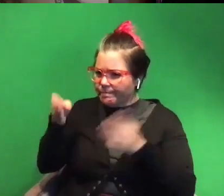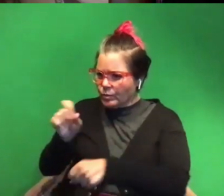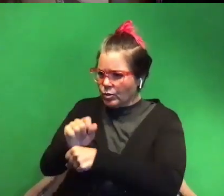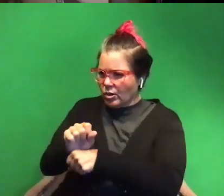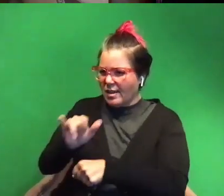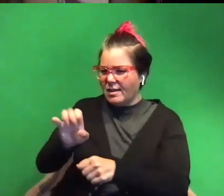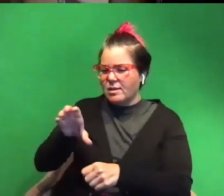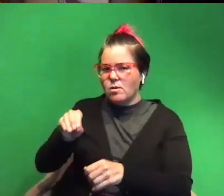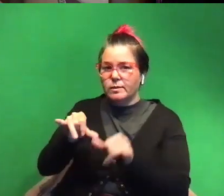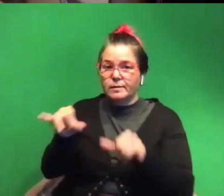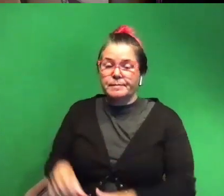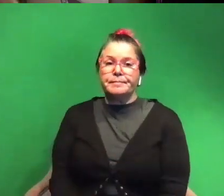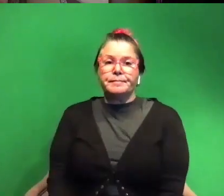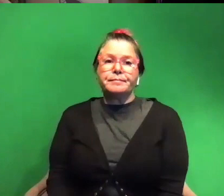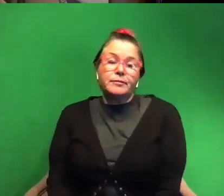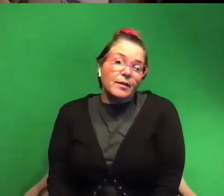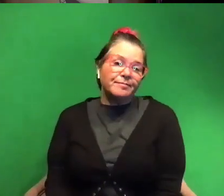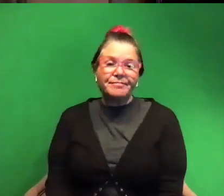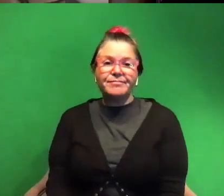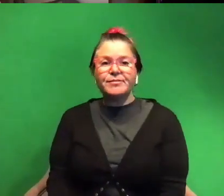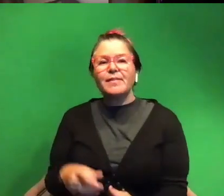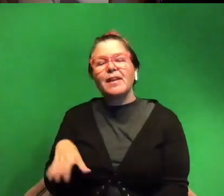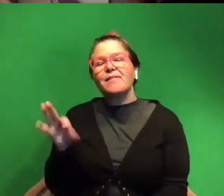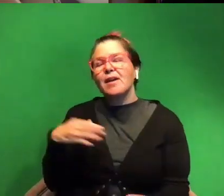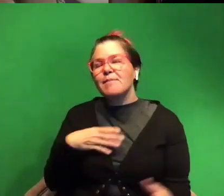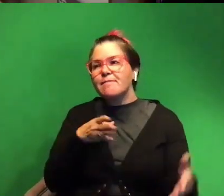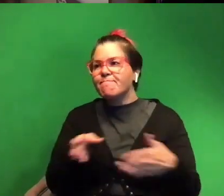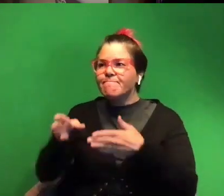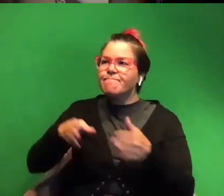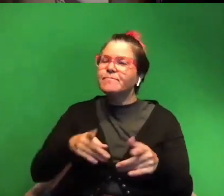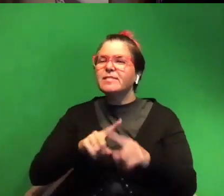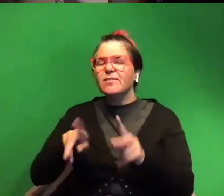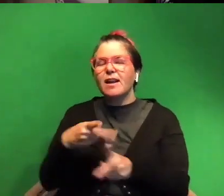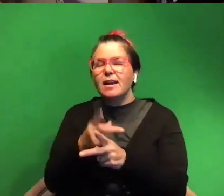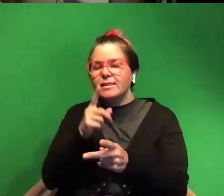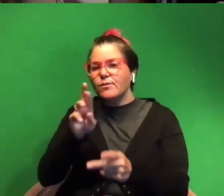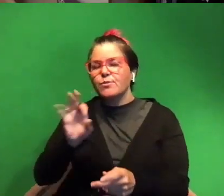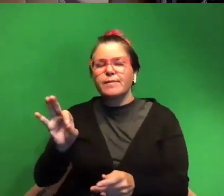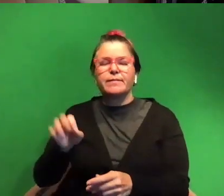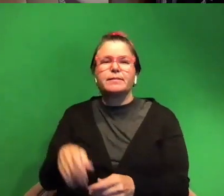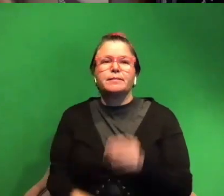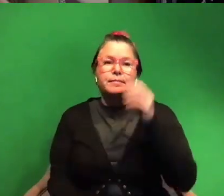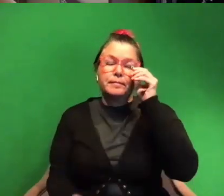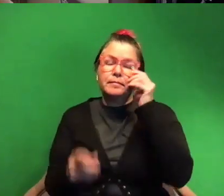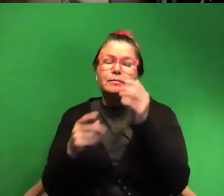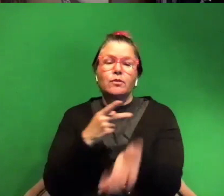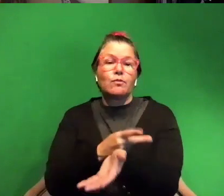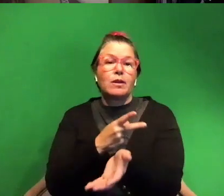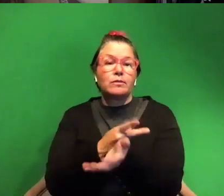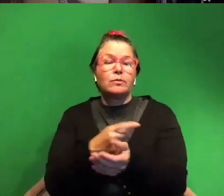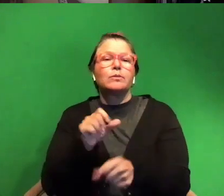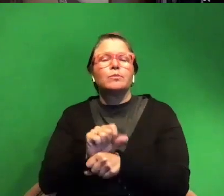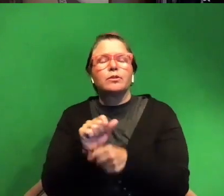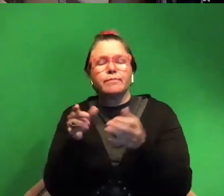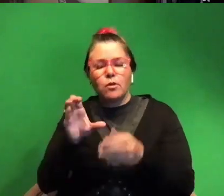ecosystems. So yeah, so then I sort of found my way into different types of reefs from there. I went to graduate school. I worked on